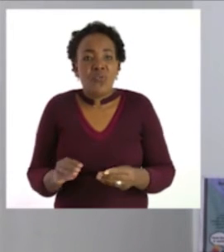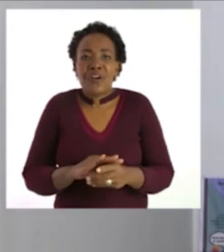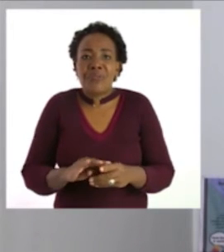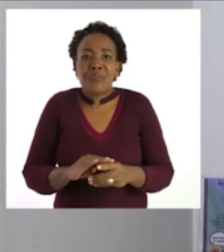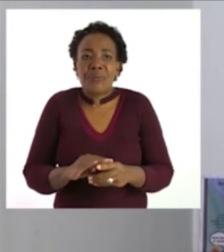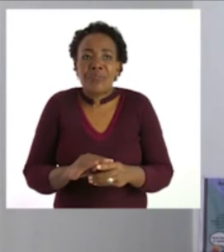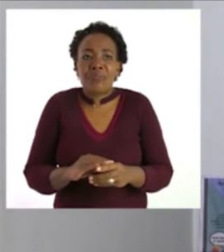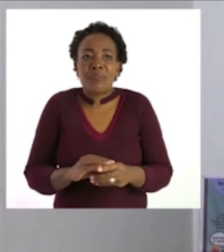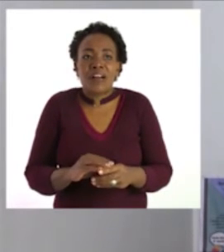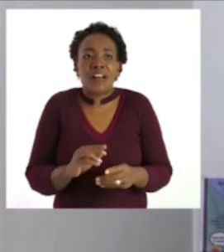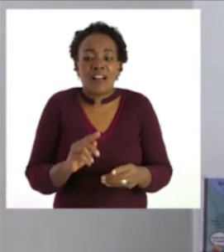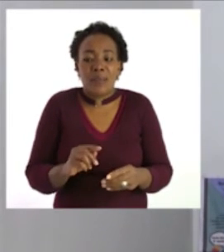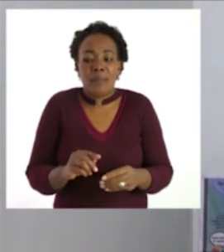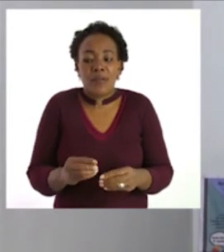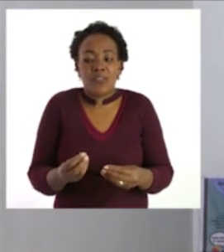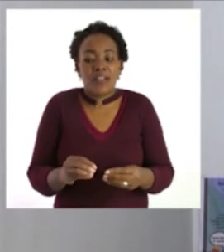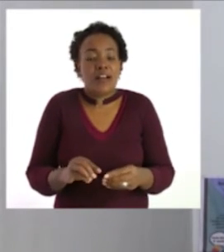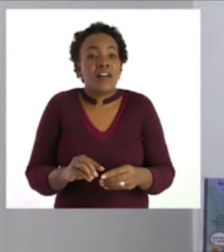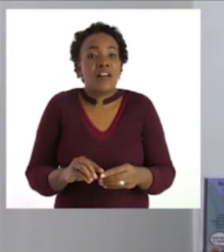when you are talking about